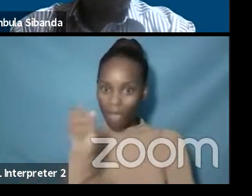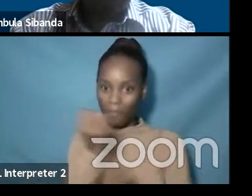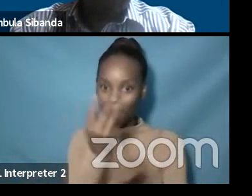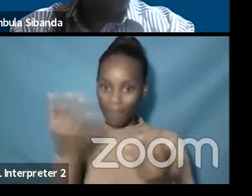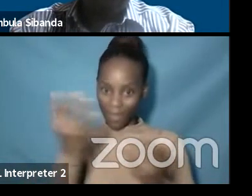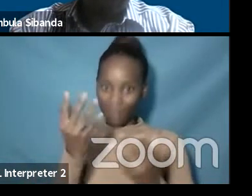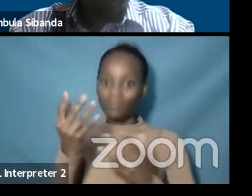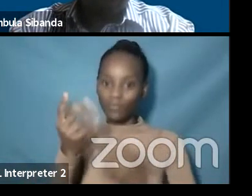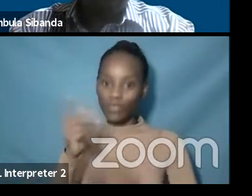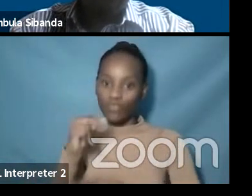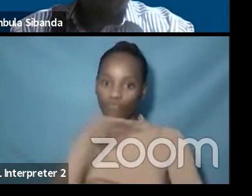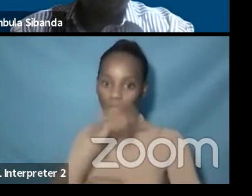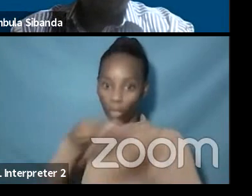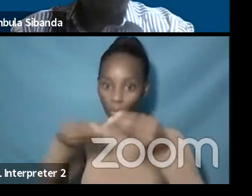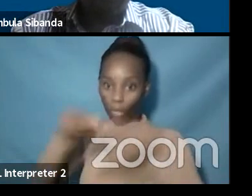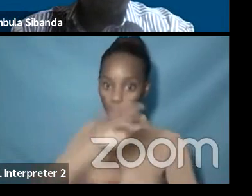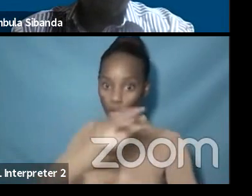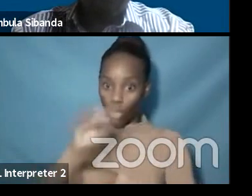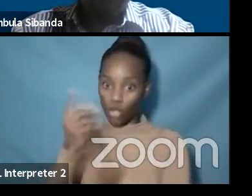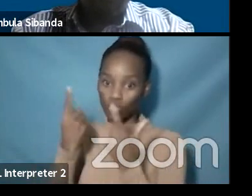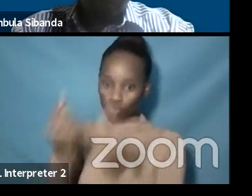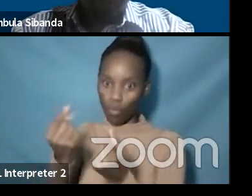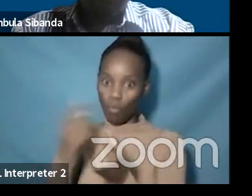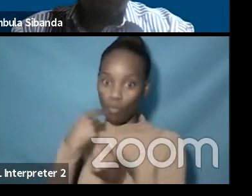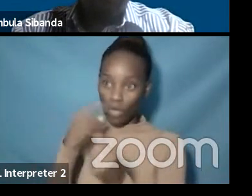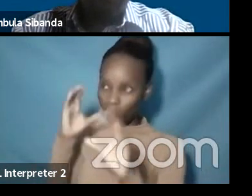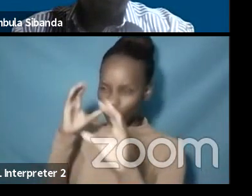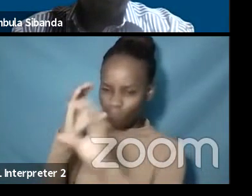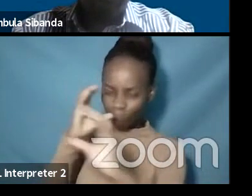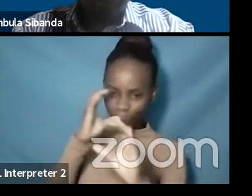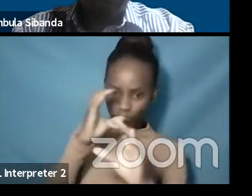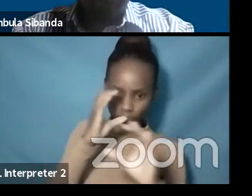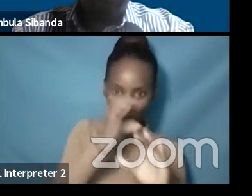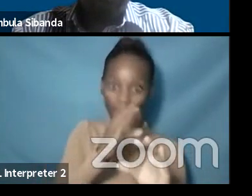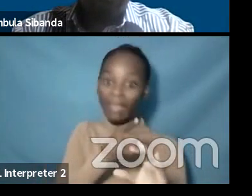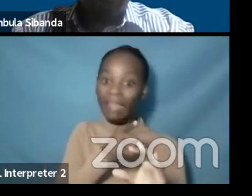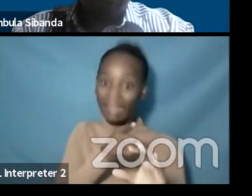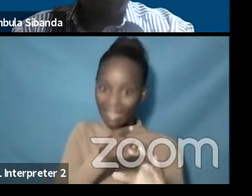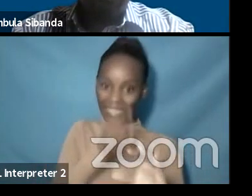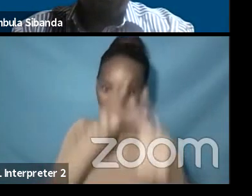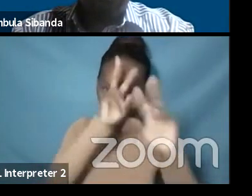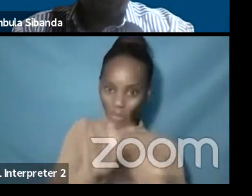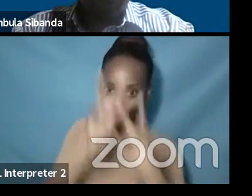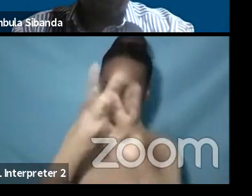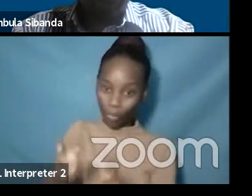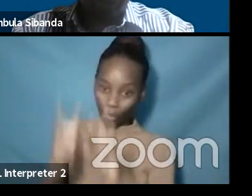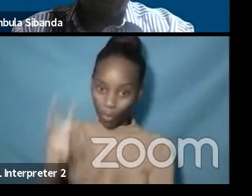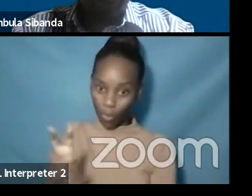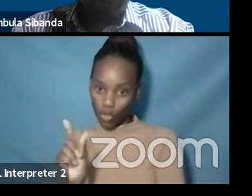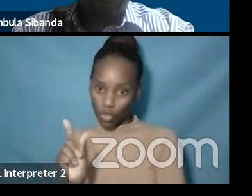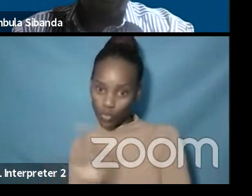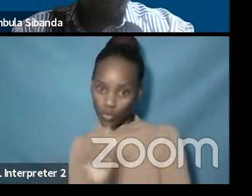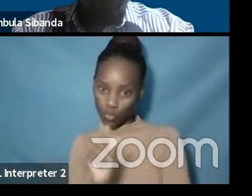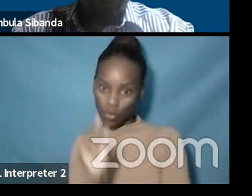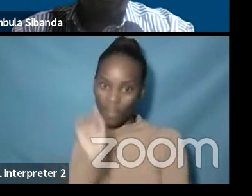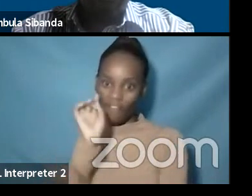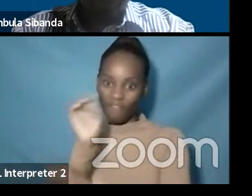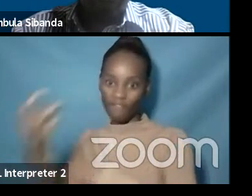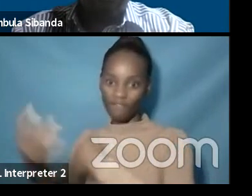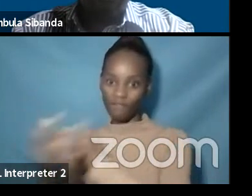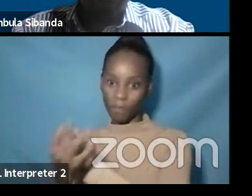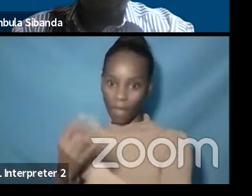it's a matter of time to provide feedback to the community that we're trading